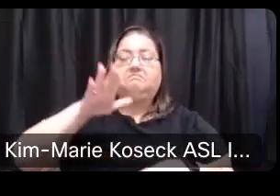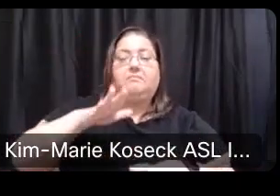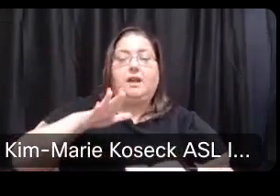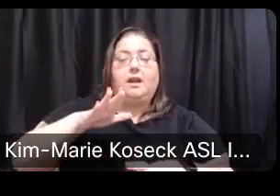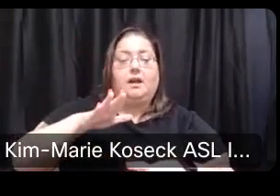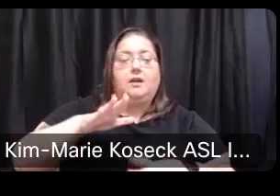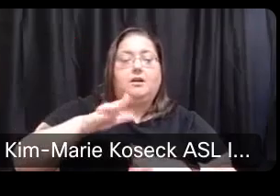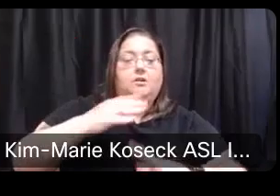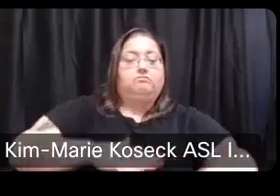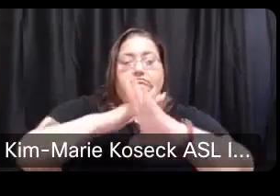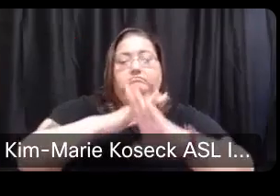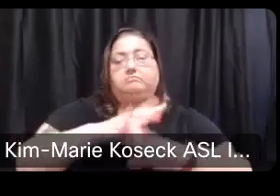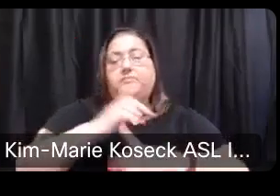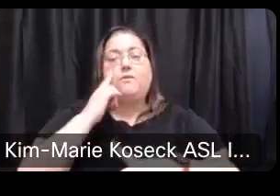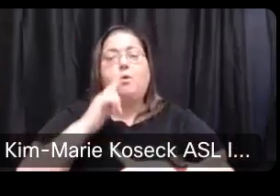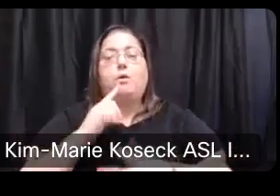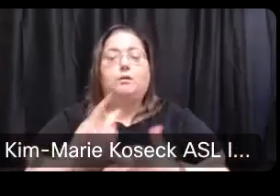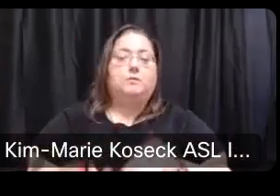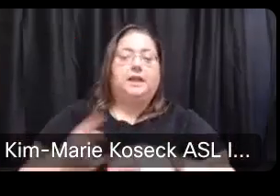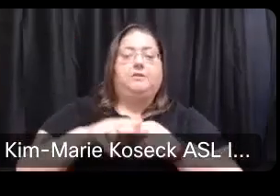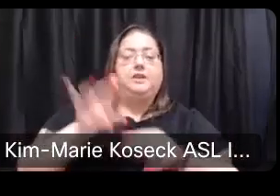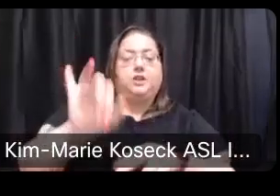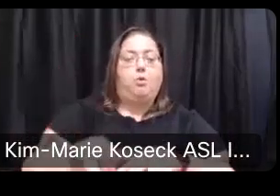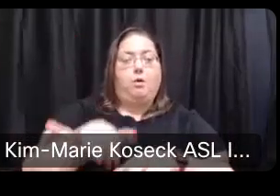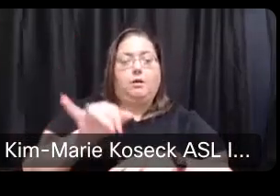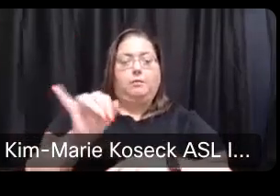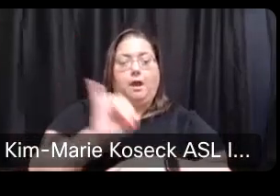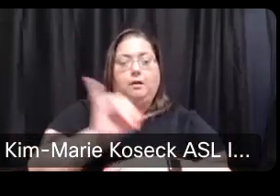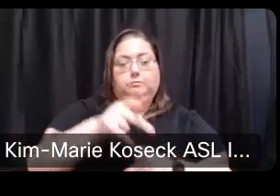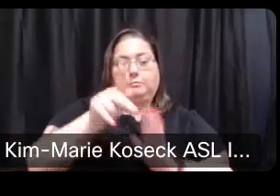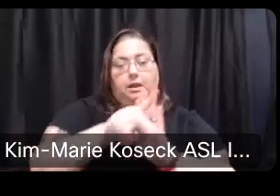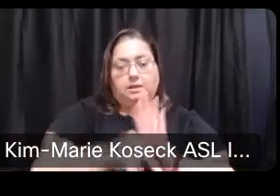certain resiliency criteria. Next slide, please.